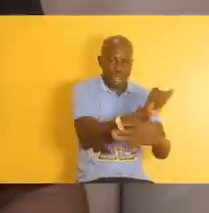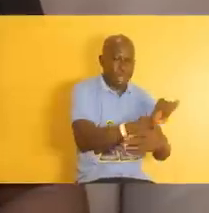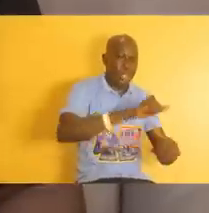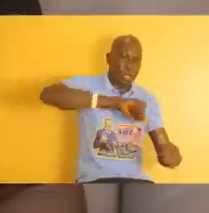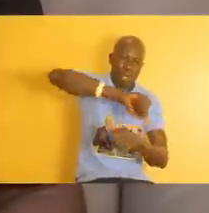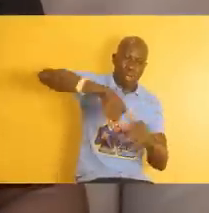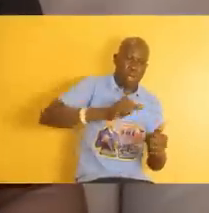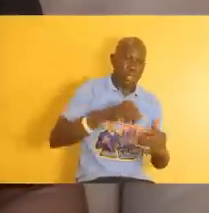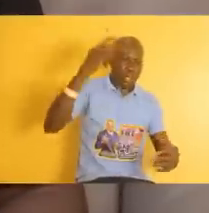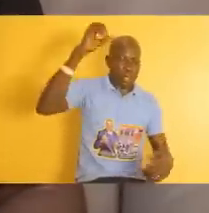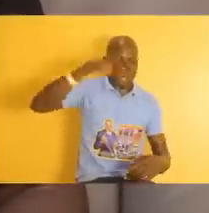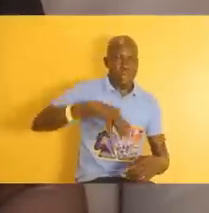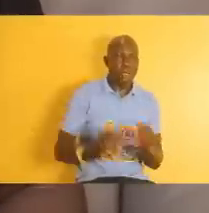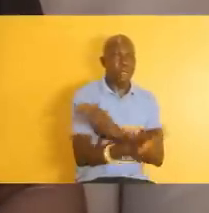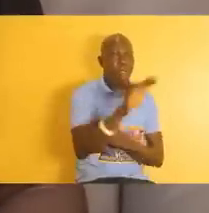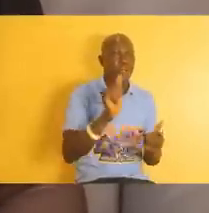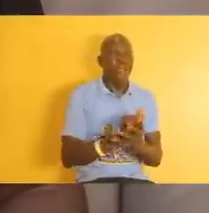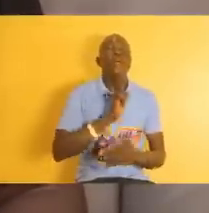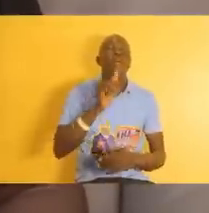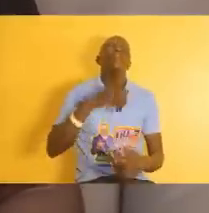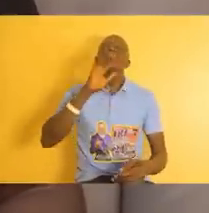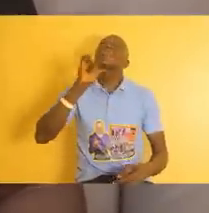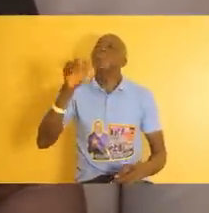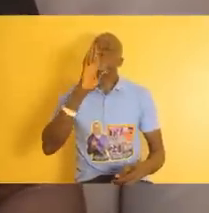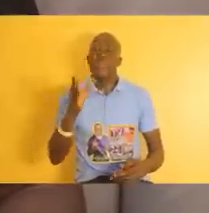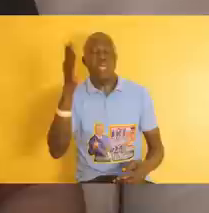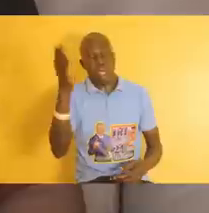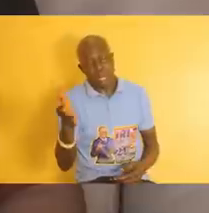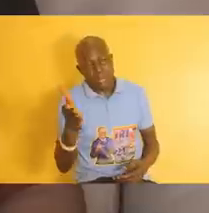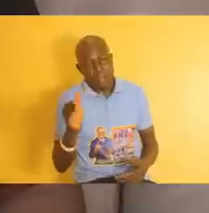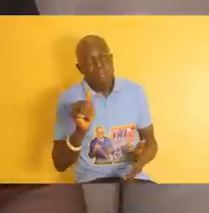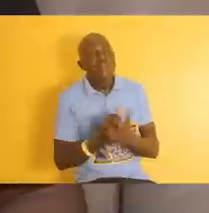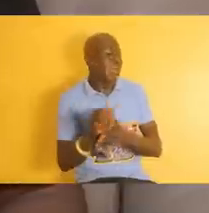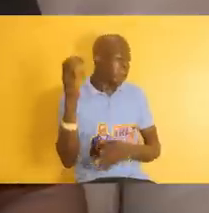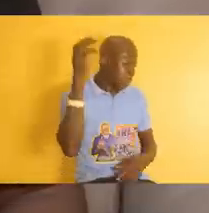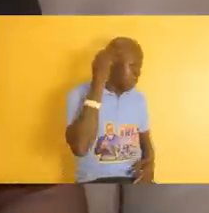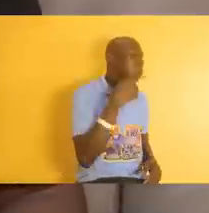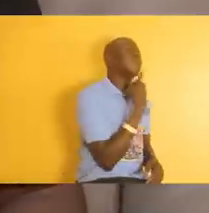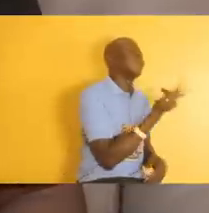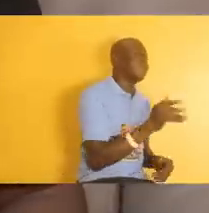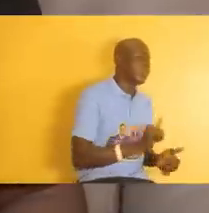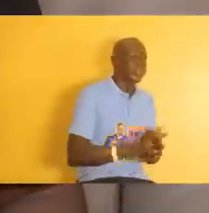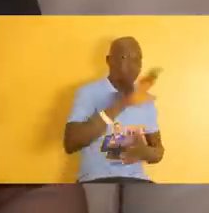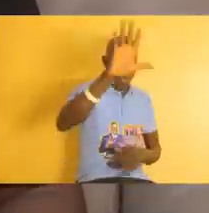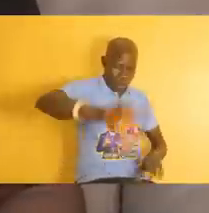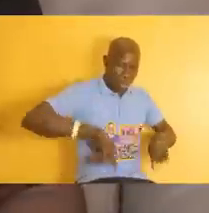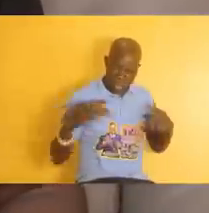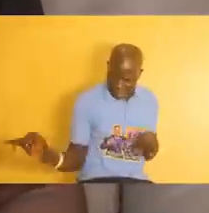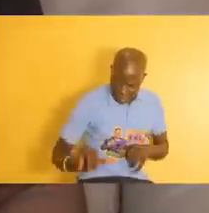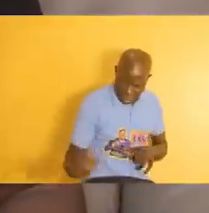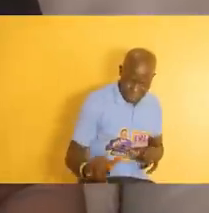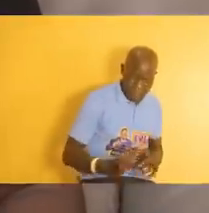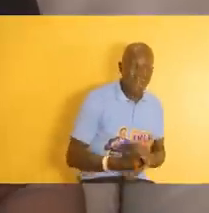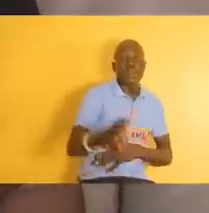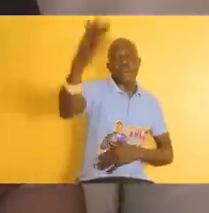share all this lágbára tomorrow. By the grace of God. O gbọ́dọ̀ wà bí. You must not be here. Wọ́n máa gbọ́ ohun mi. Káyé ẹ wà bákan náà. Ayọ̀lá will make the